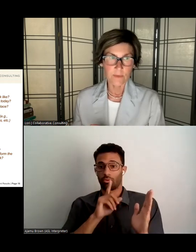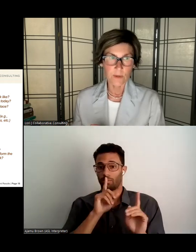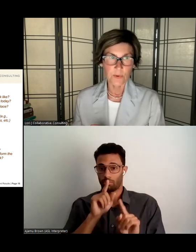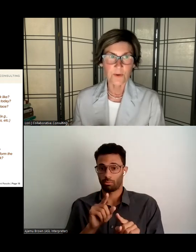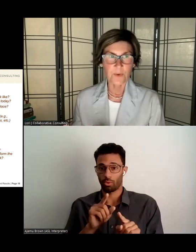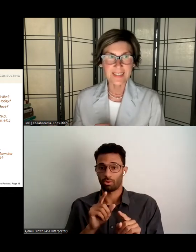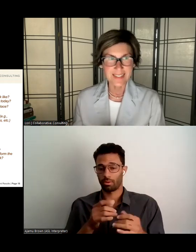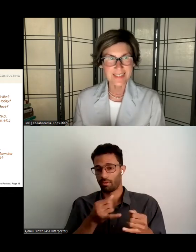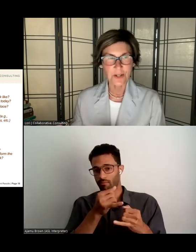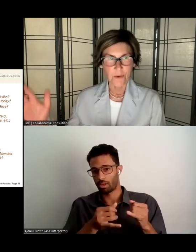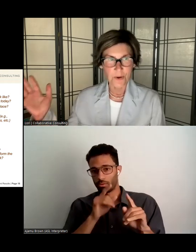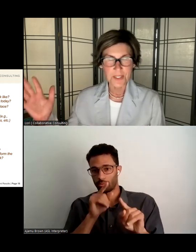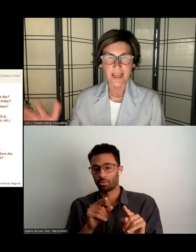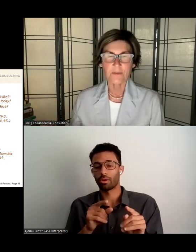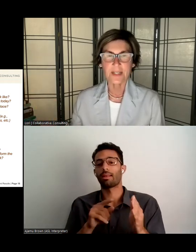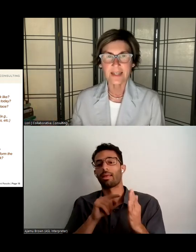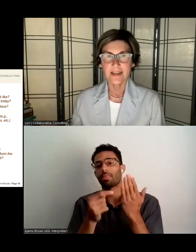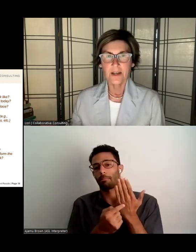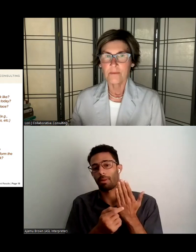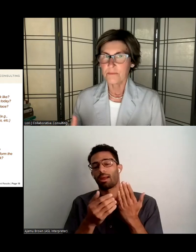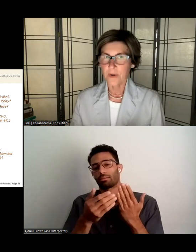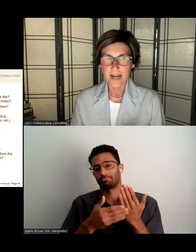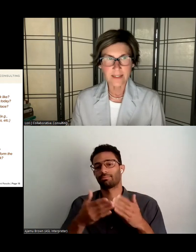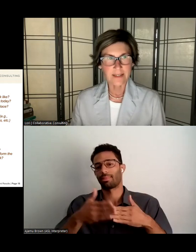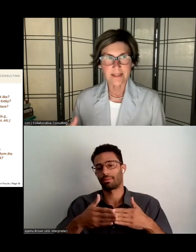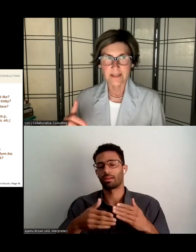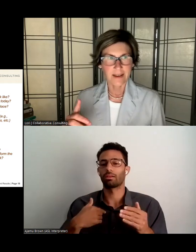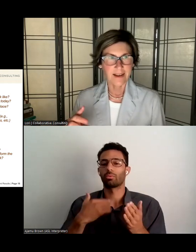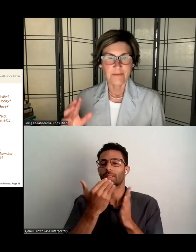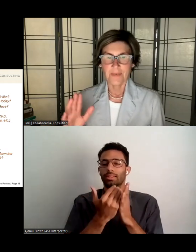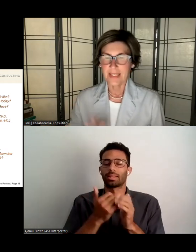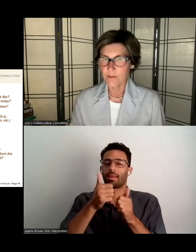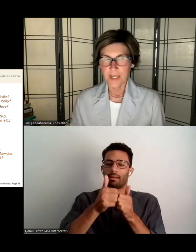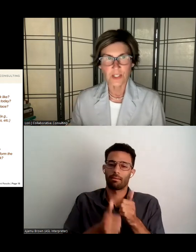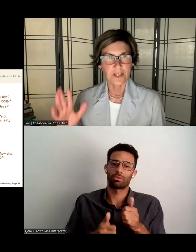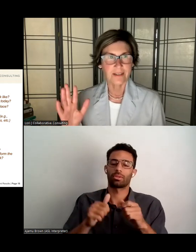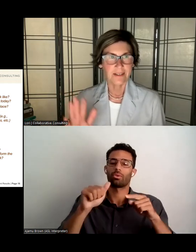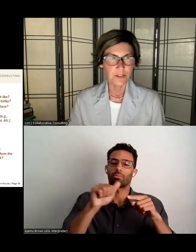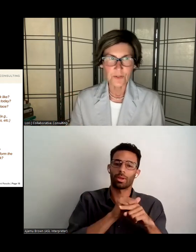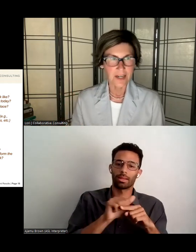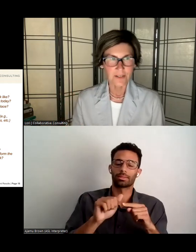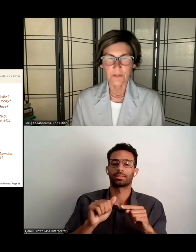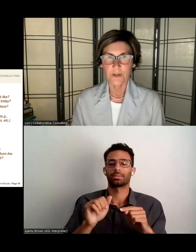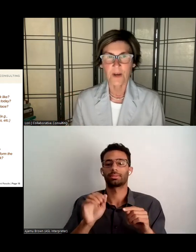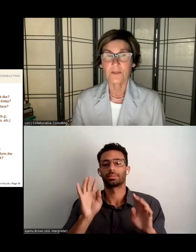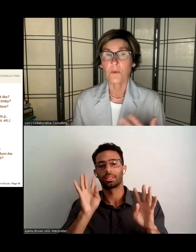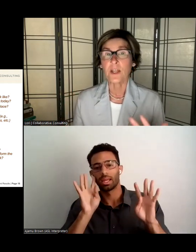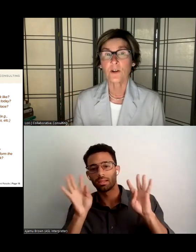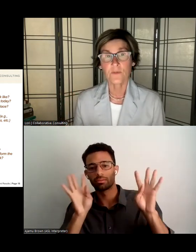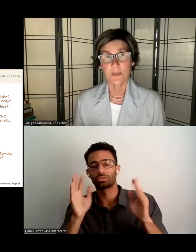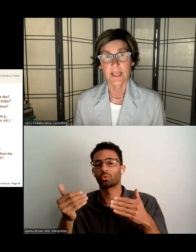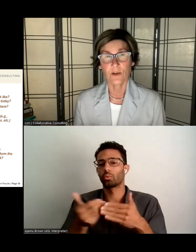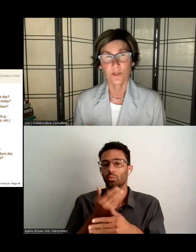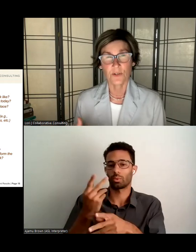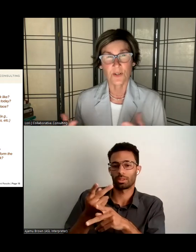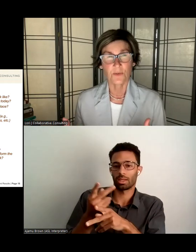back of the report, we listed almost every practice, innovation, new care and delivery model that we heard